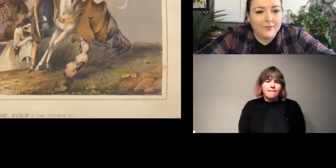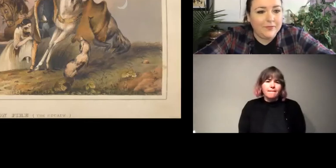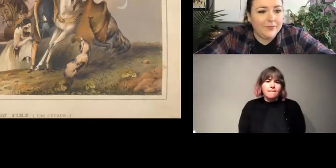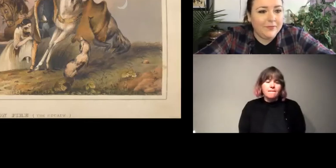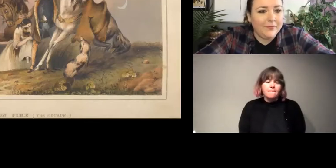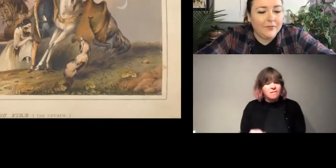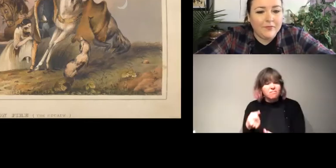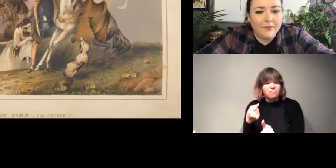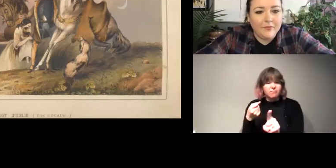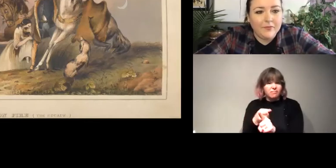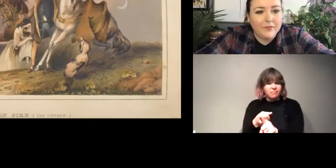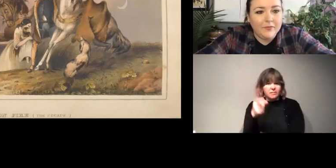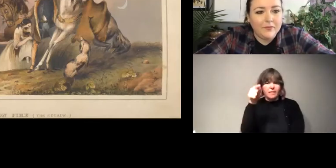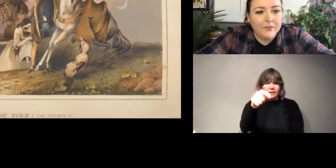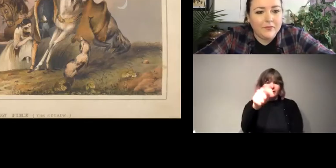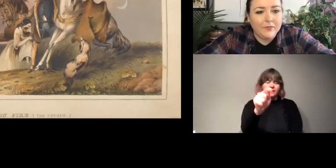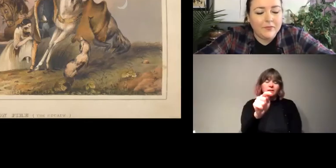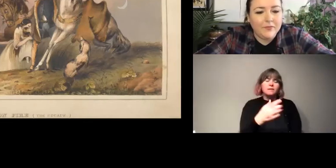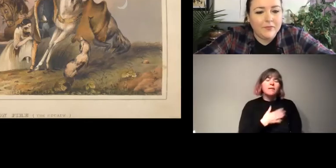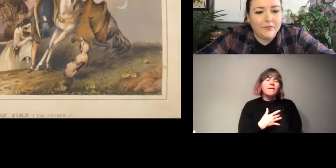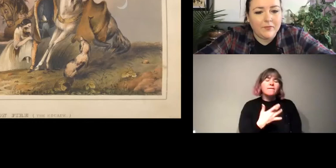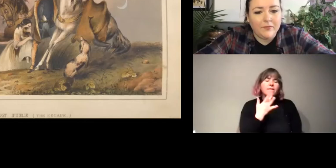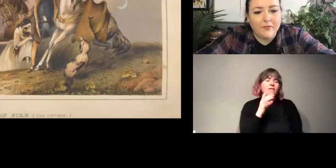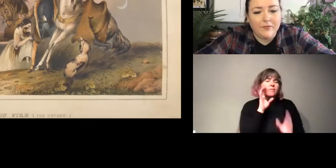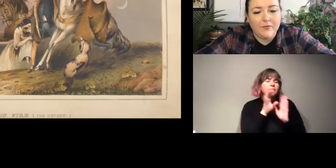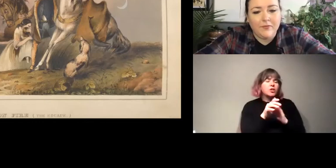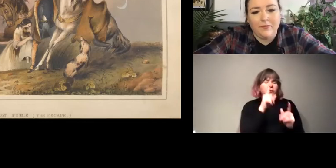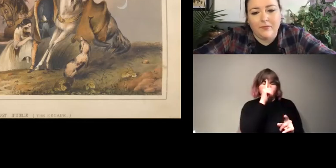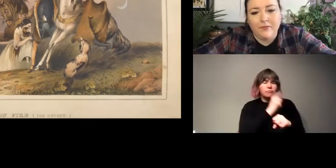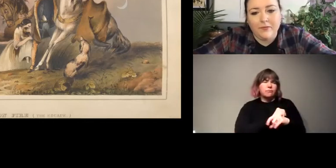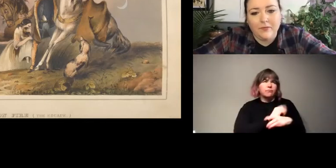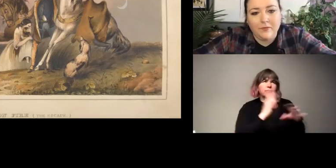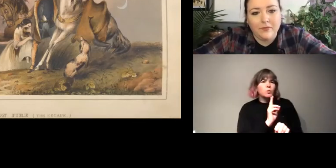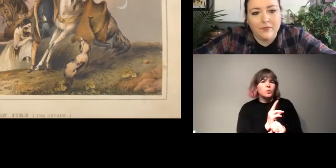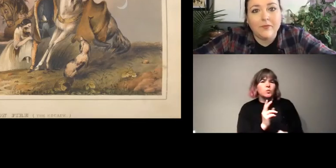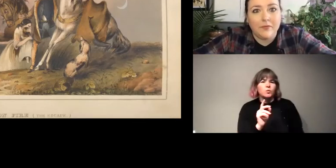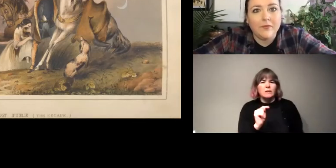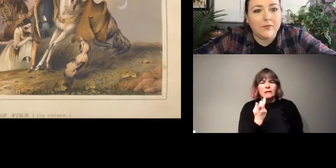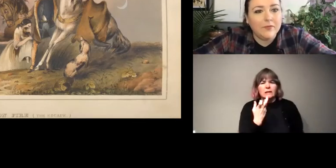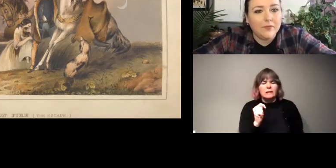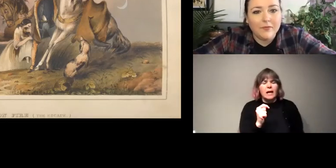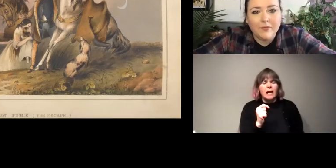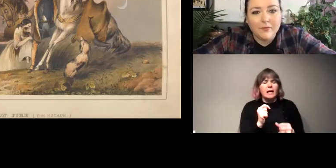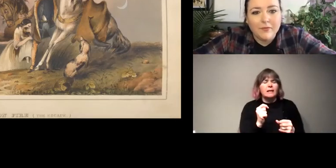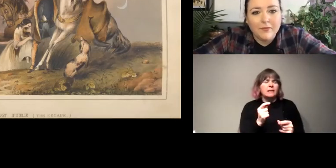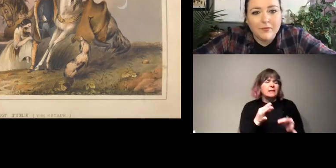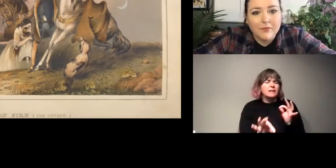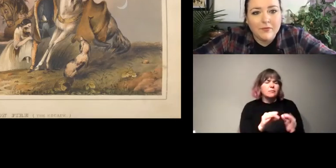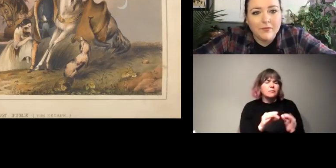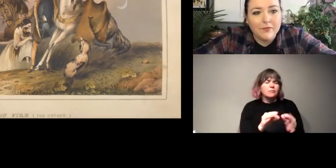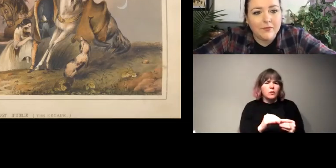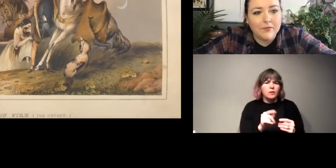And this is one of my favorite images to use because it's such a tight little story. We see